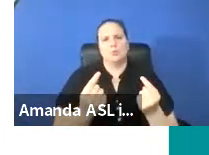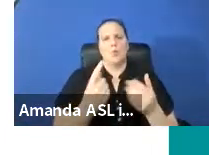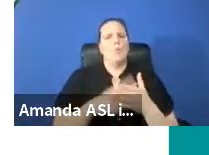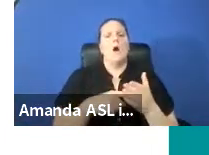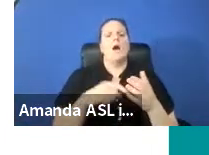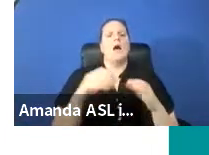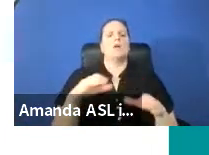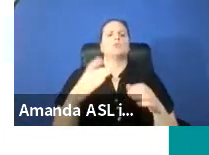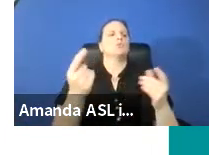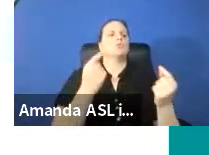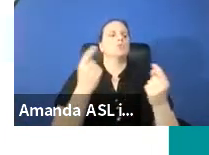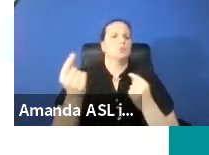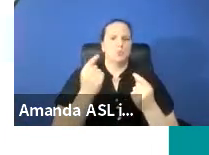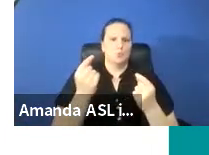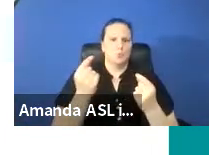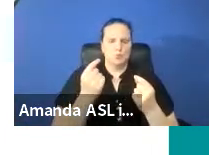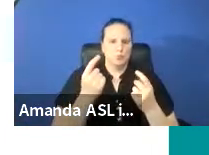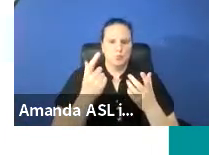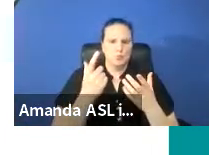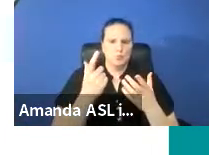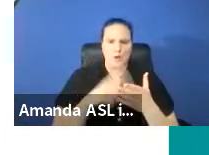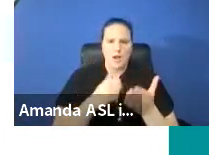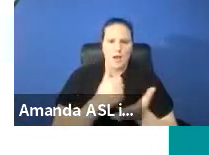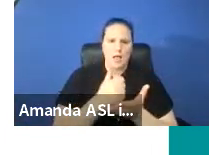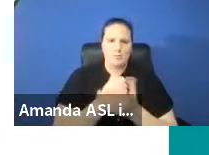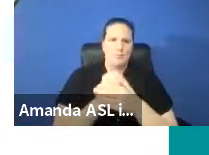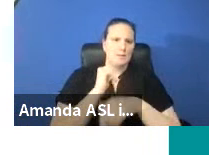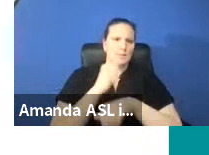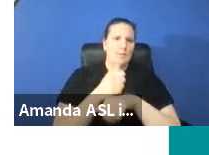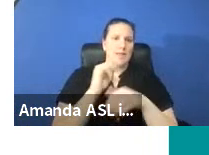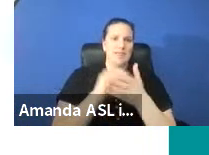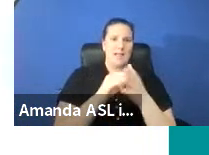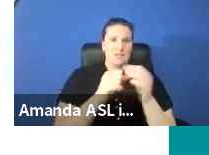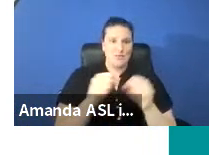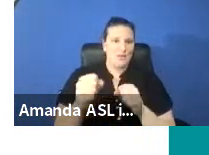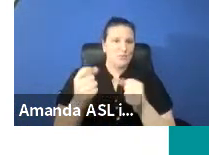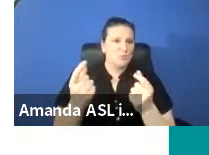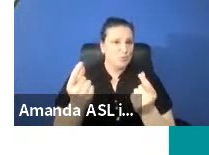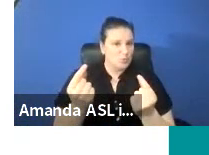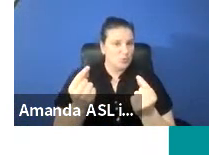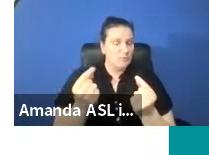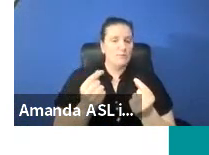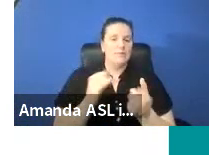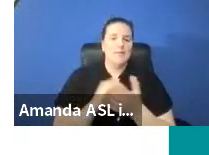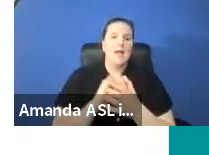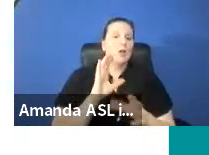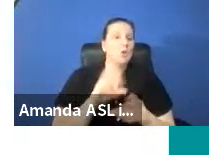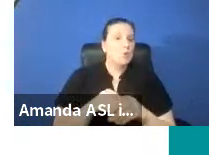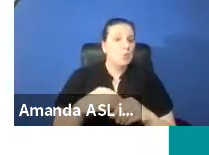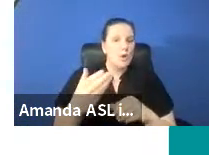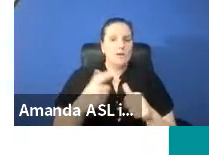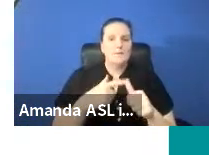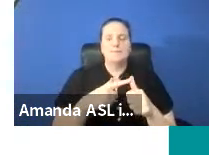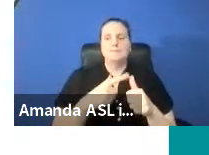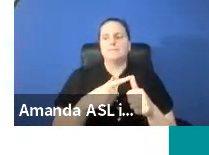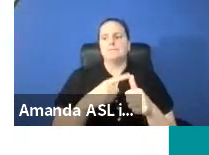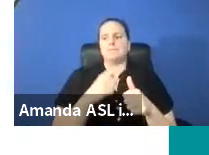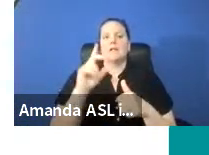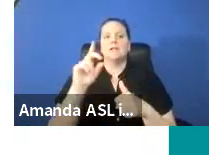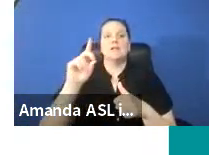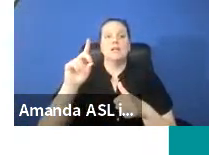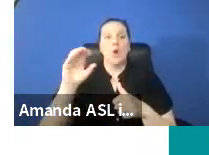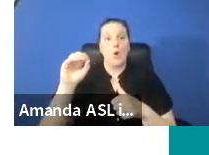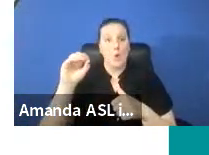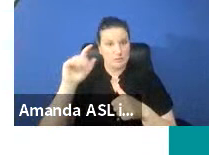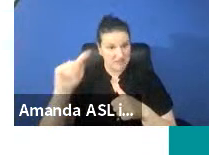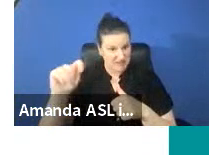actions? What kind of activities will help us implement these strategies? And so that might include departments of transportation,